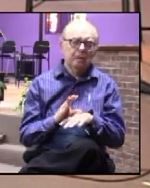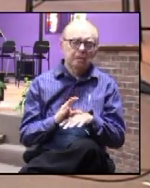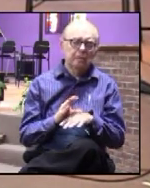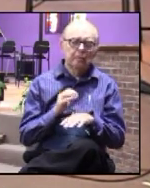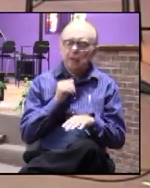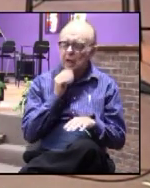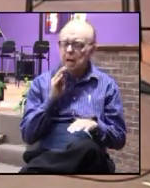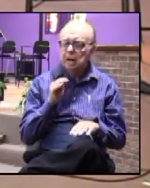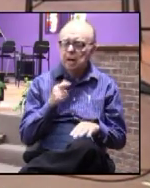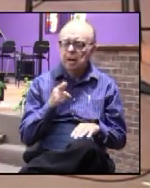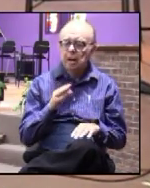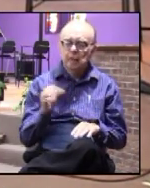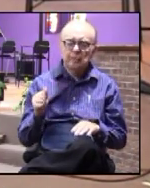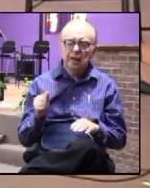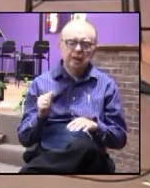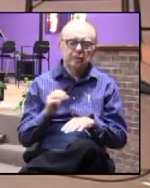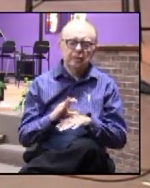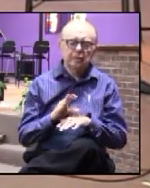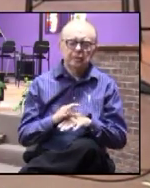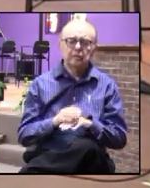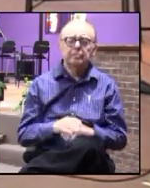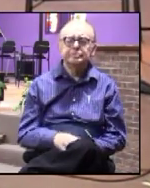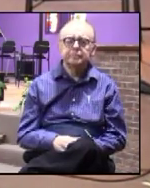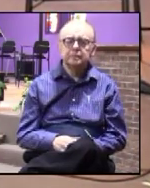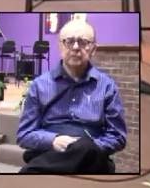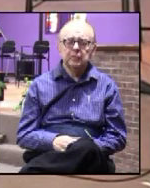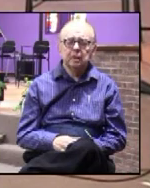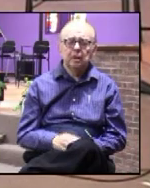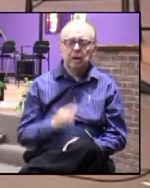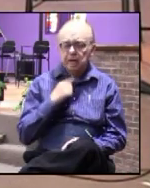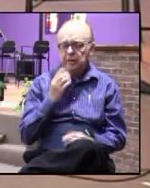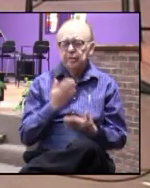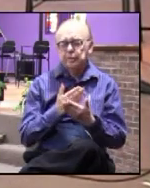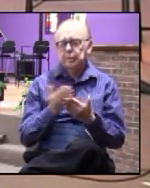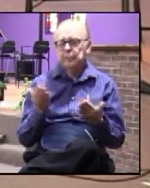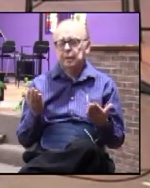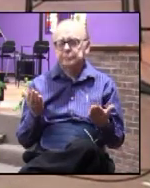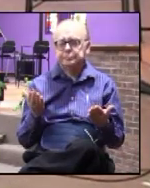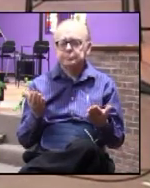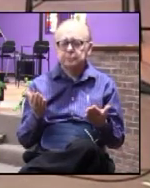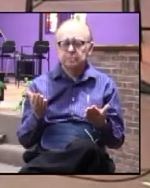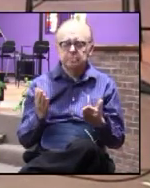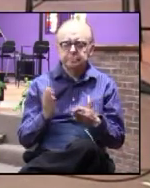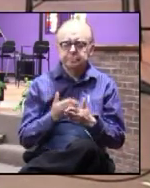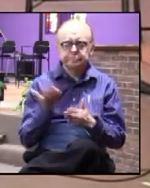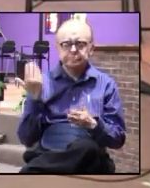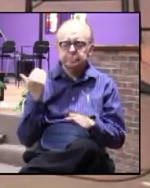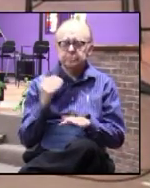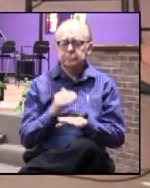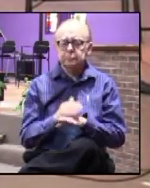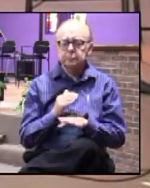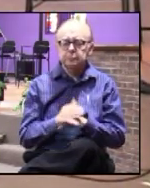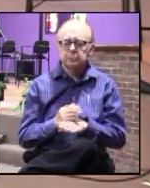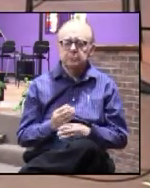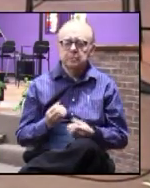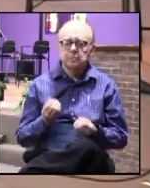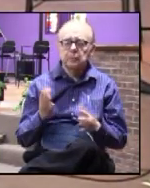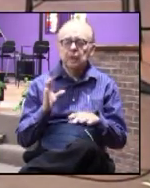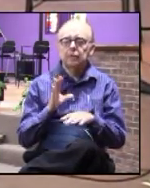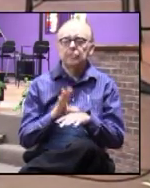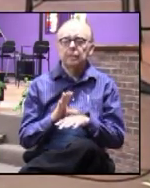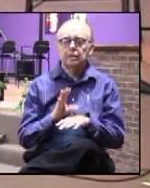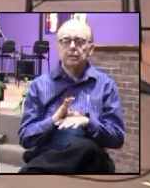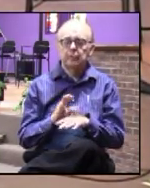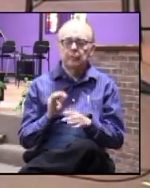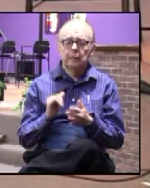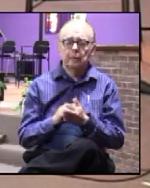have 200 some people. But let me say this to y'all, and I shared it last night. In a lot of the churches